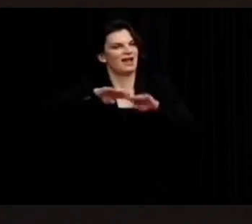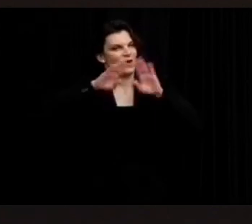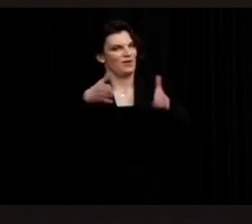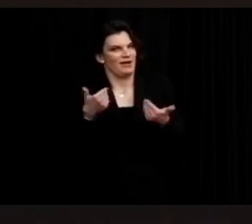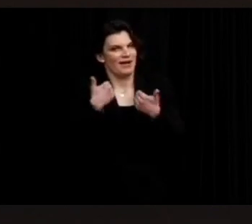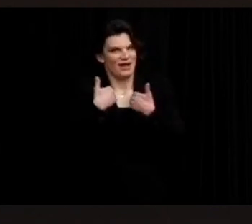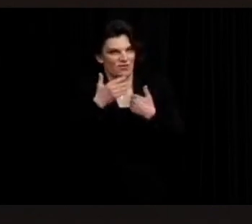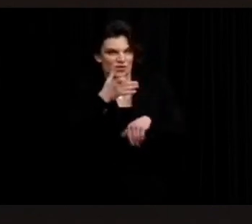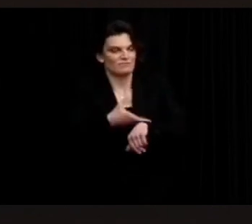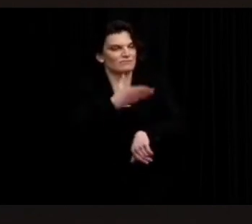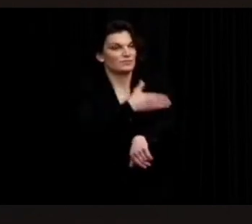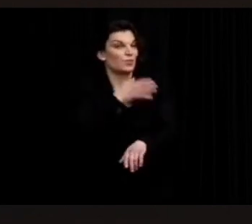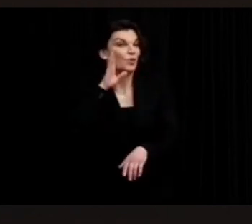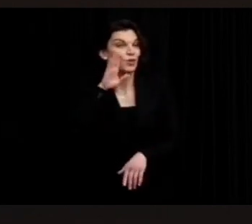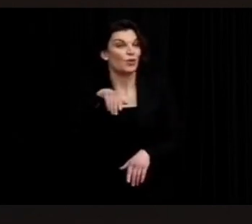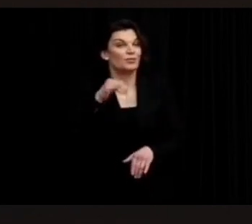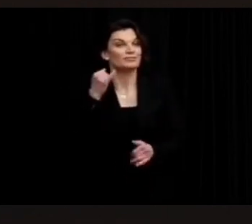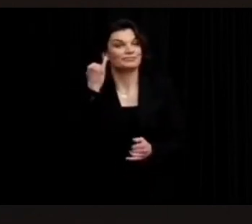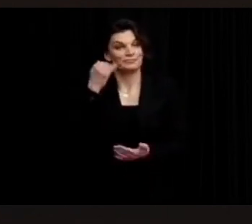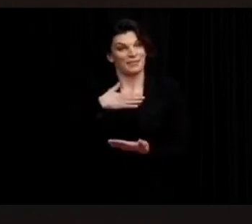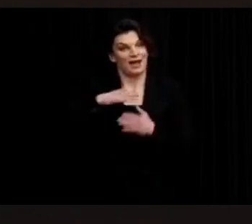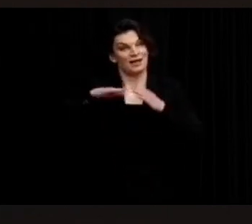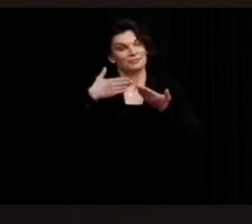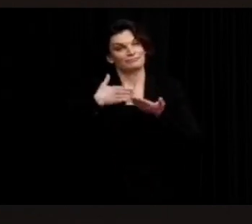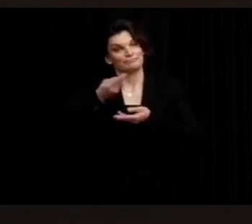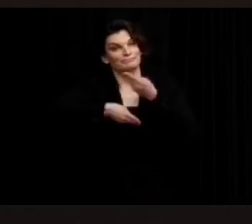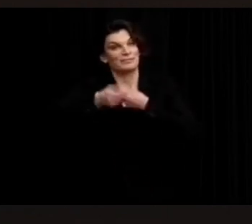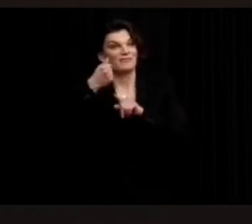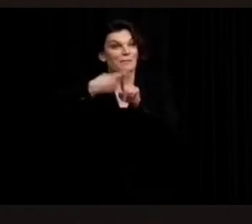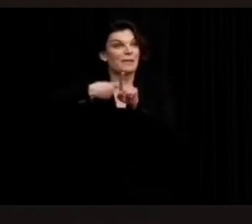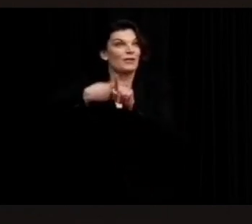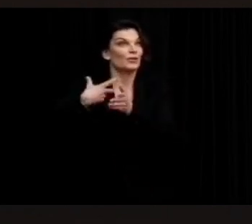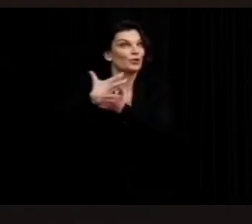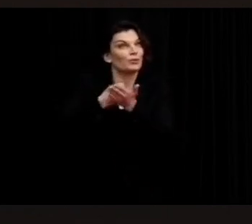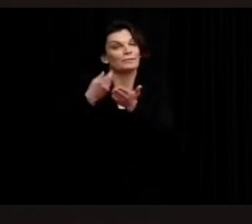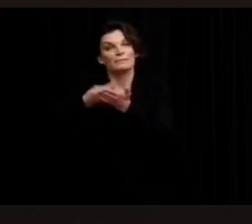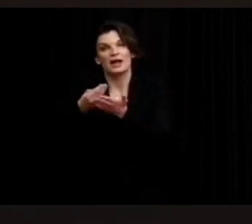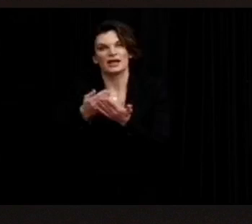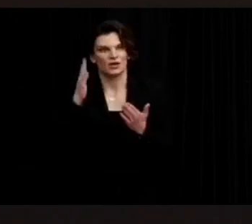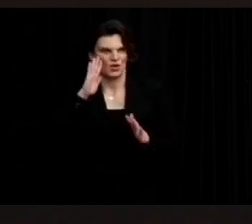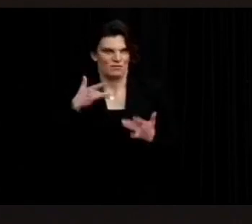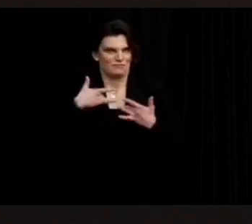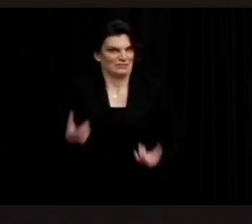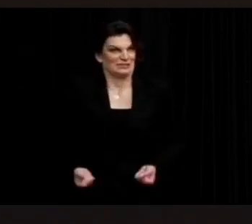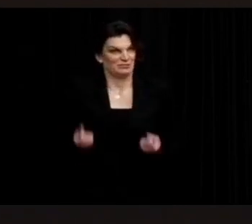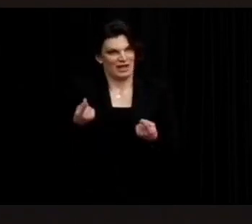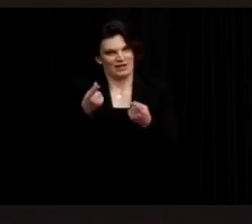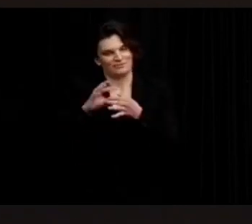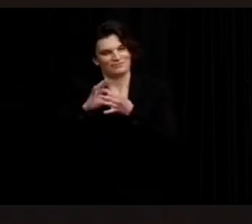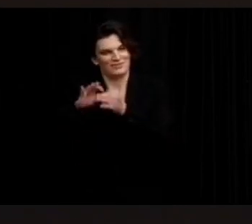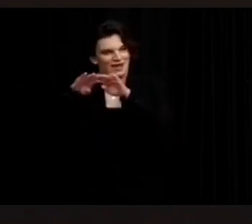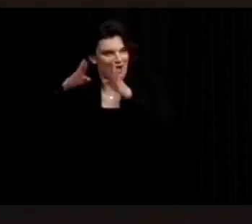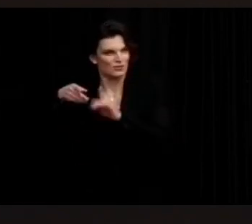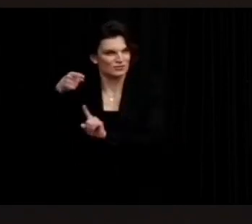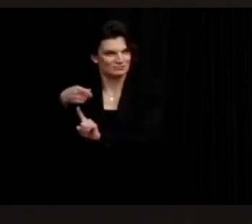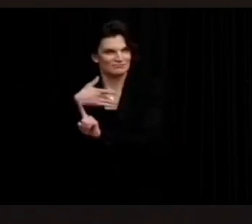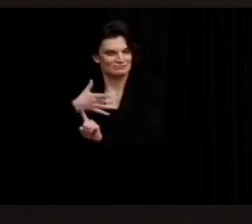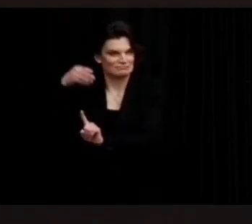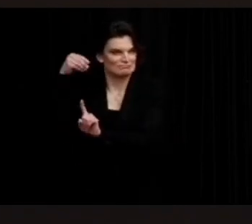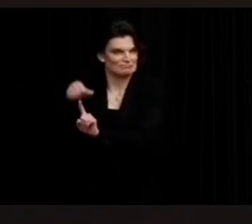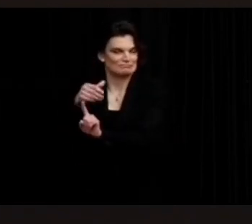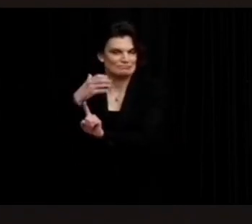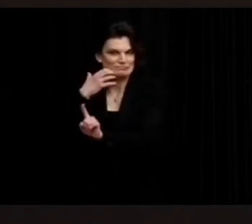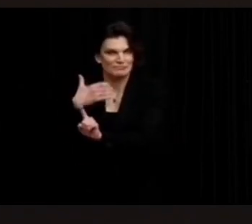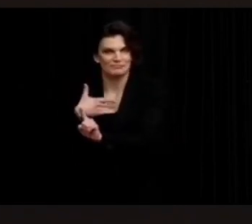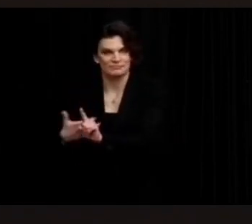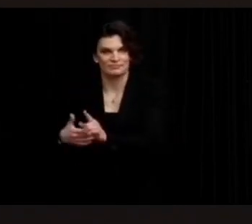generally rent, mortgage, and utilities. So, lower-income households could see their bills drop by an average of